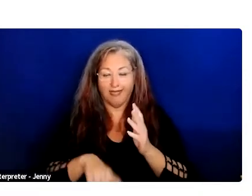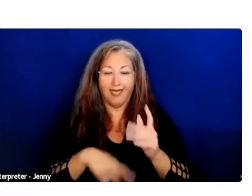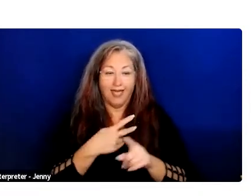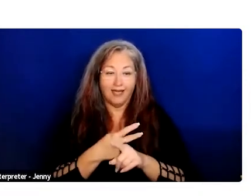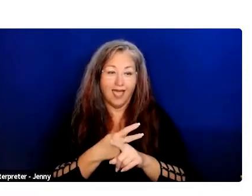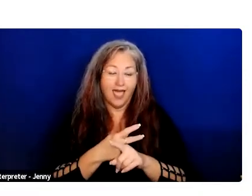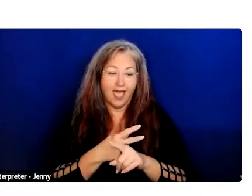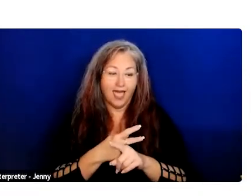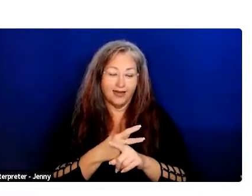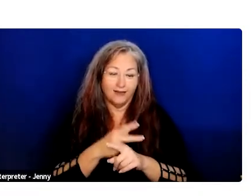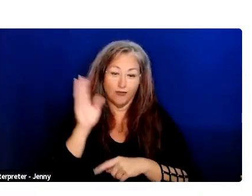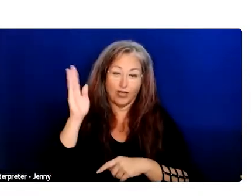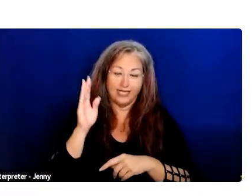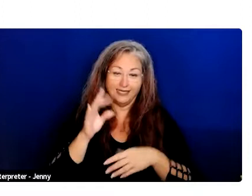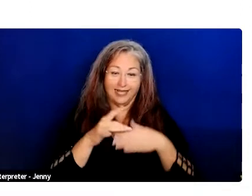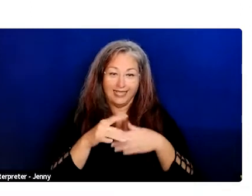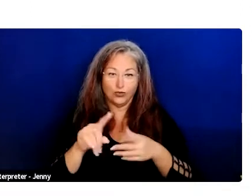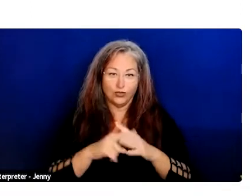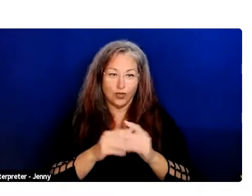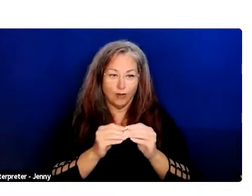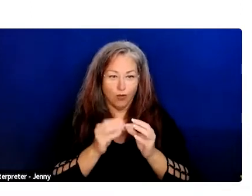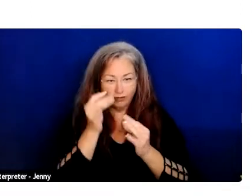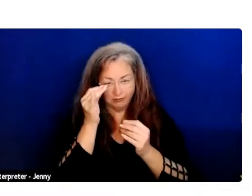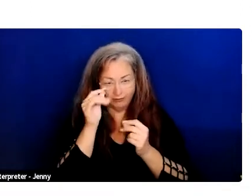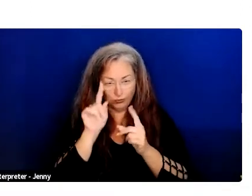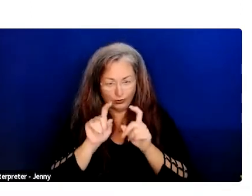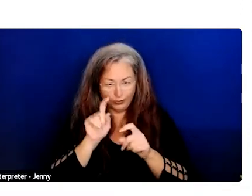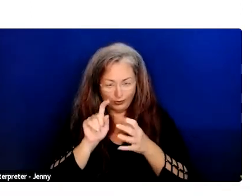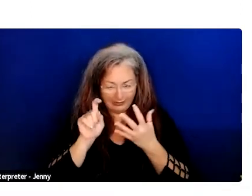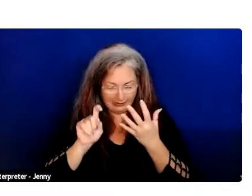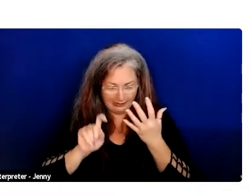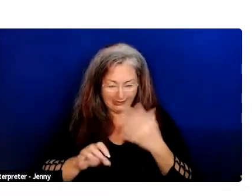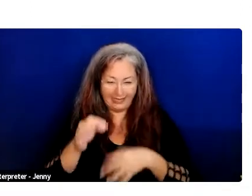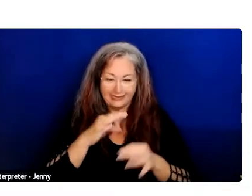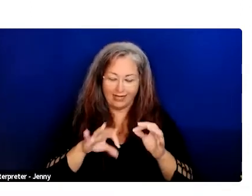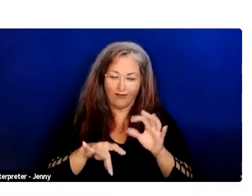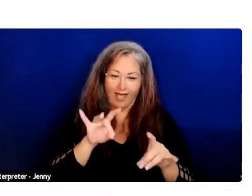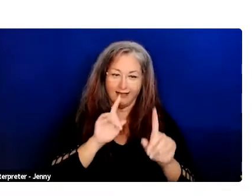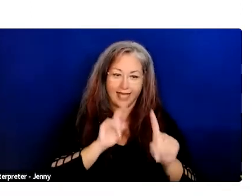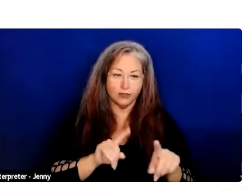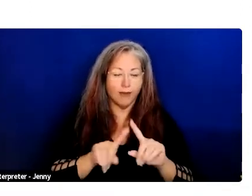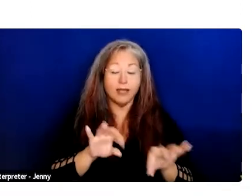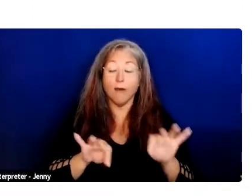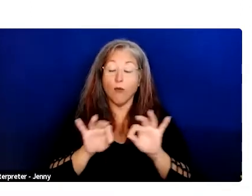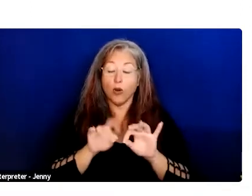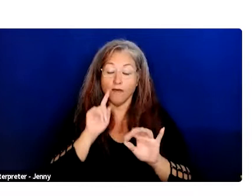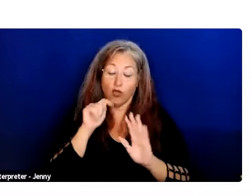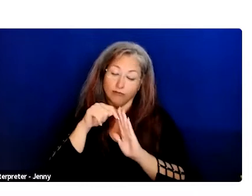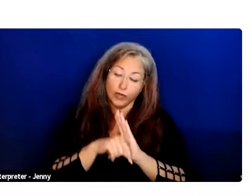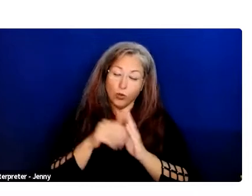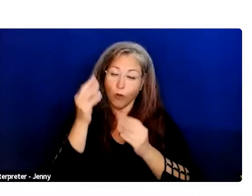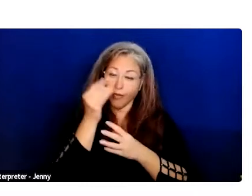you with more questions than answers, and that probably might be the case today. And the goal of critical thinking, at least in our